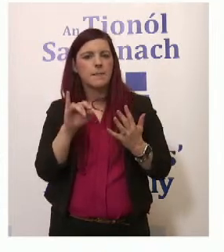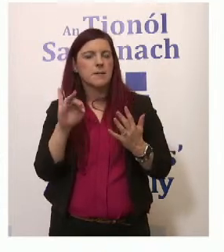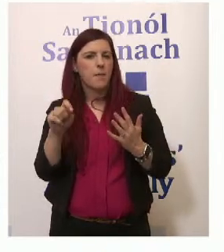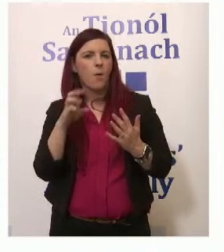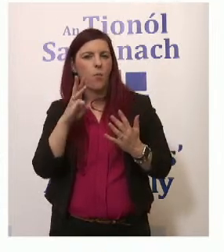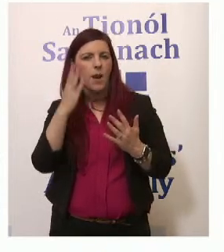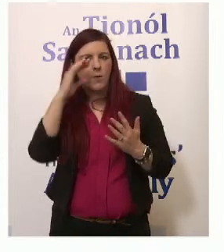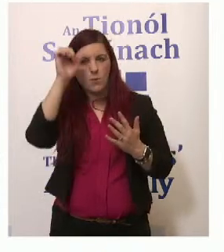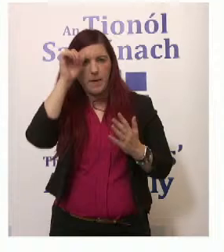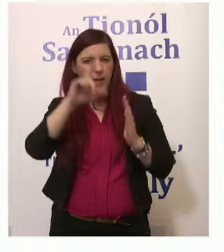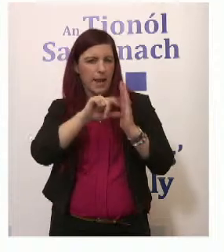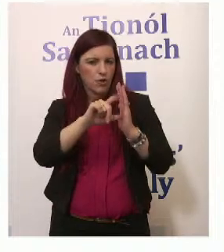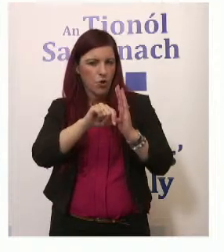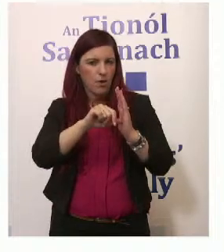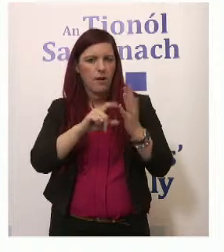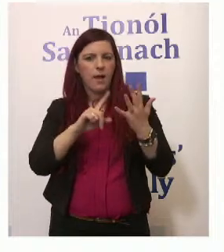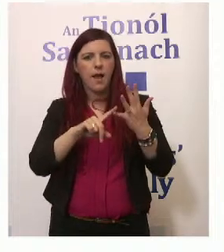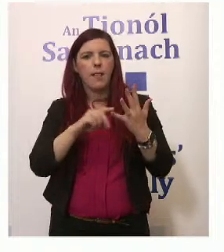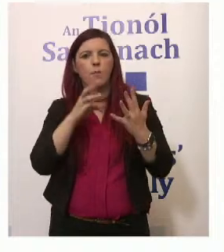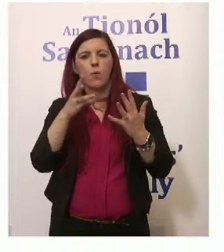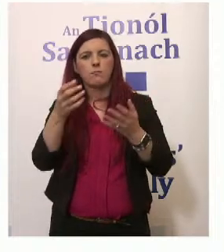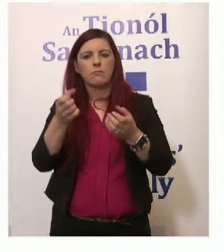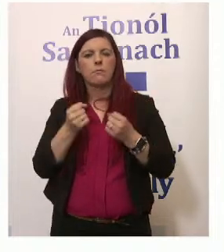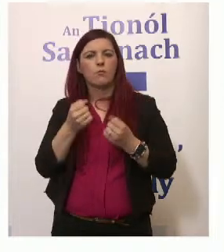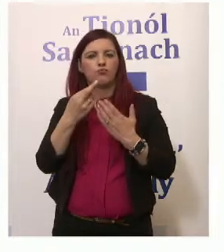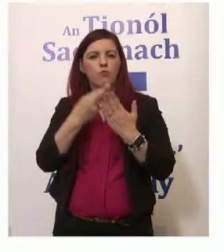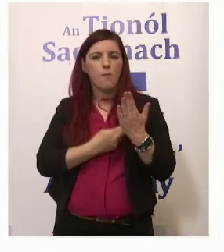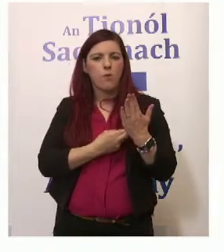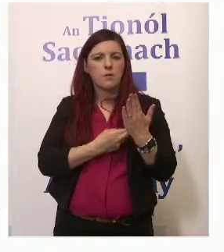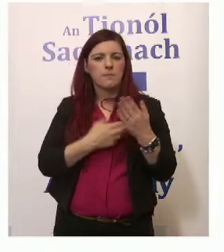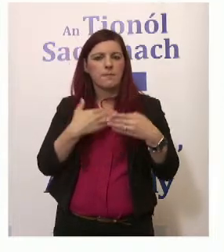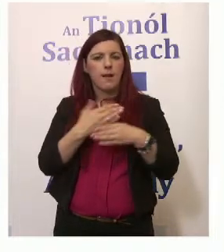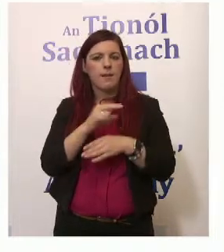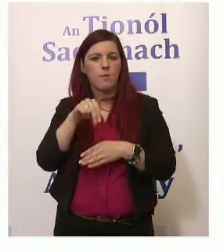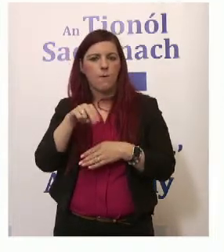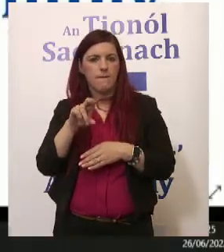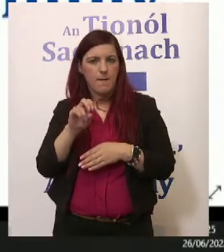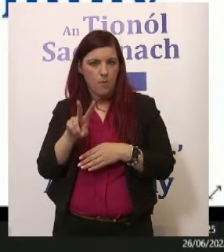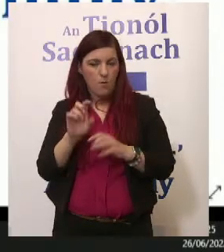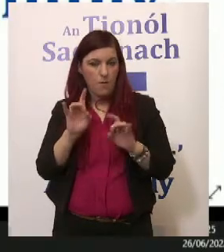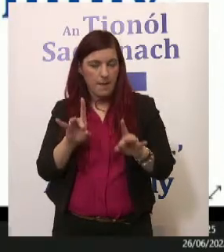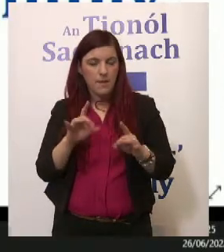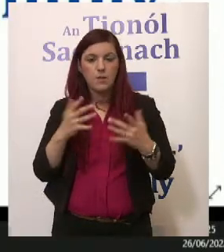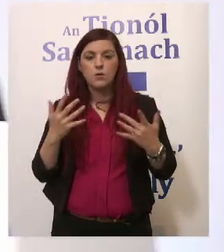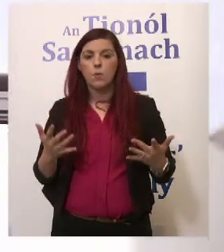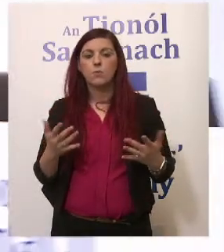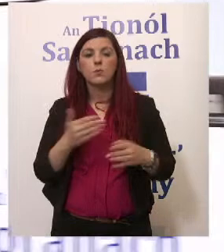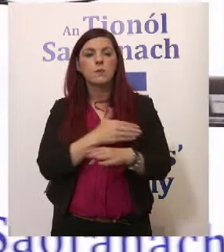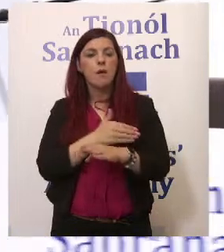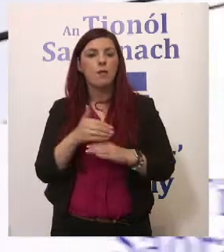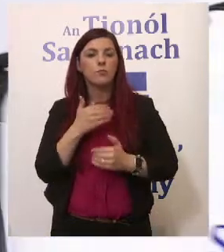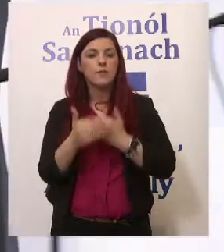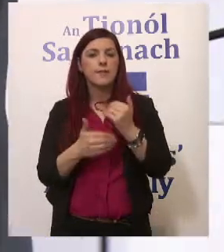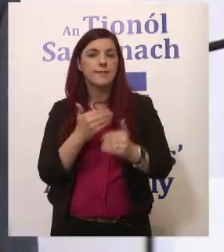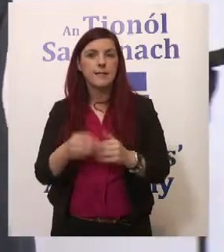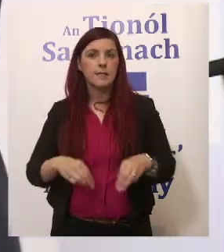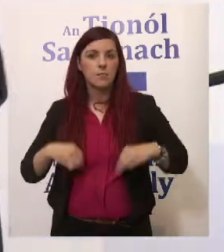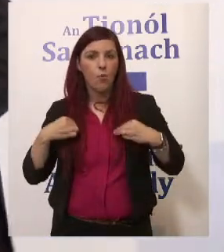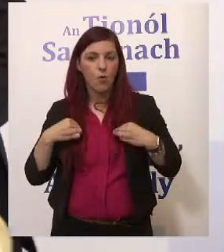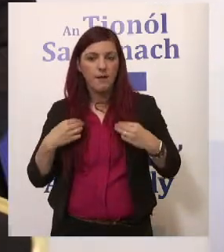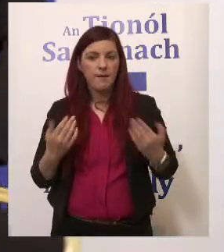closing remarks, and then we're going to get a report in by November. So to start the proceedings, we're going